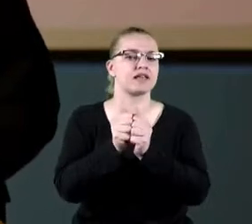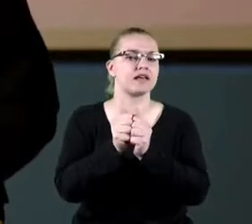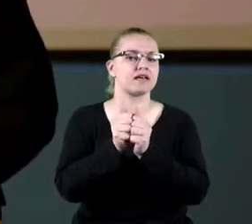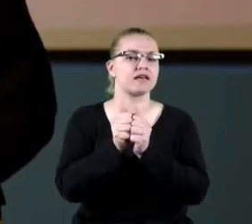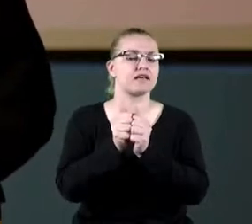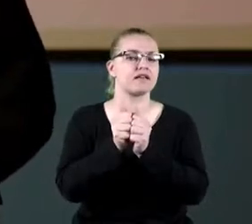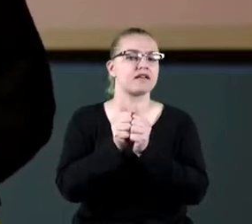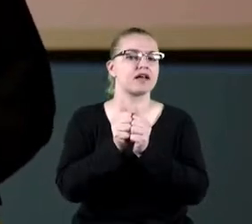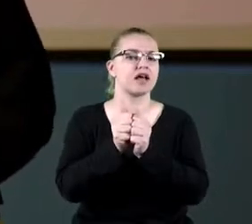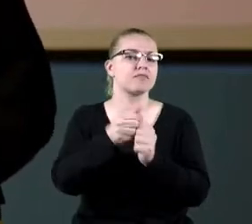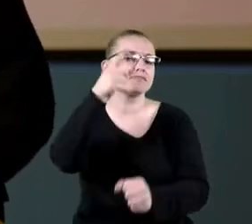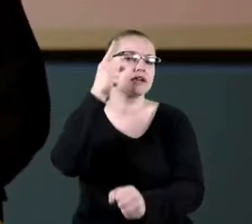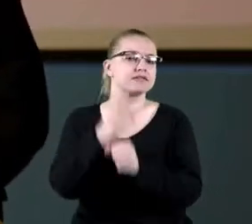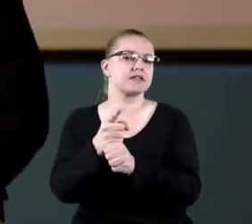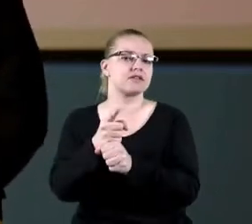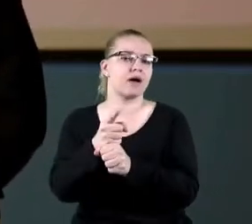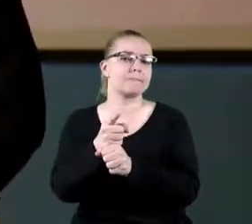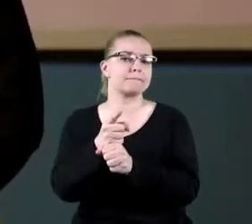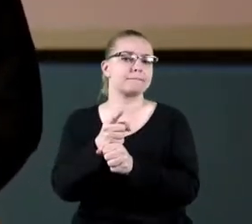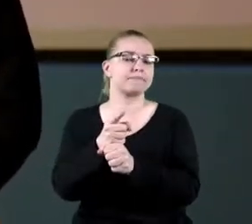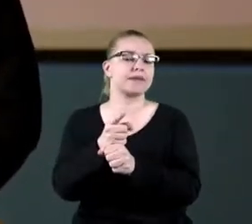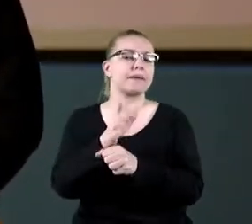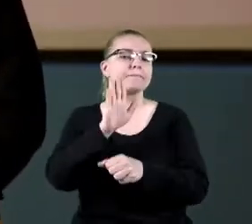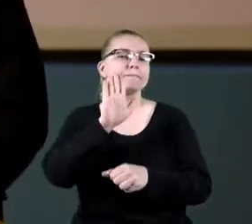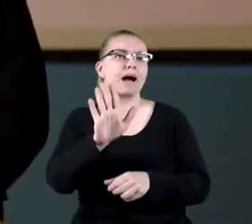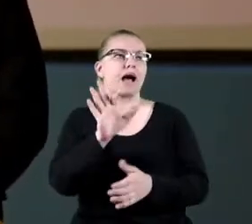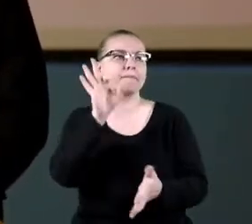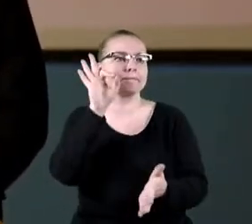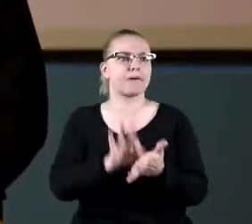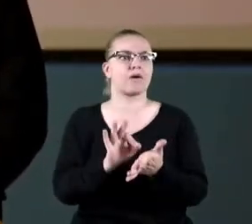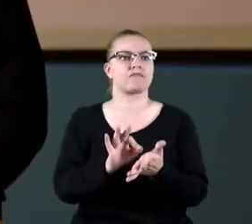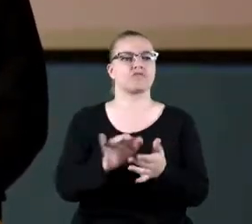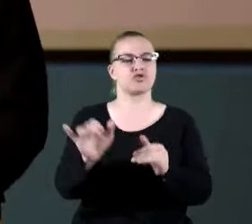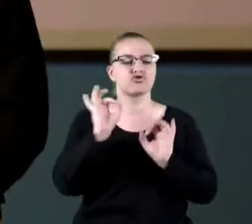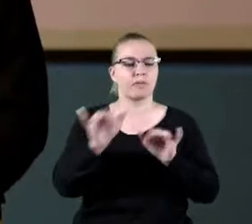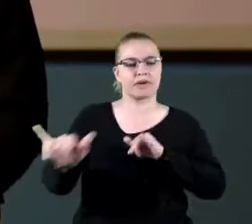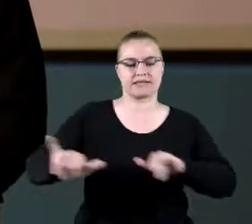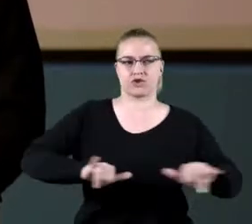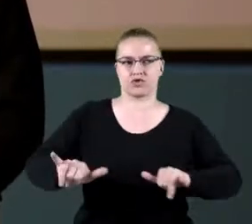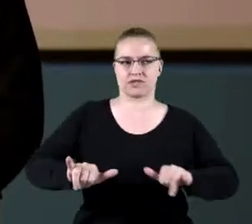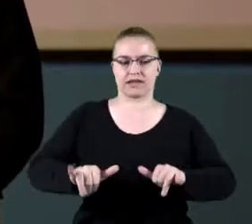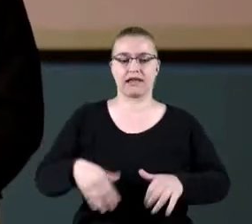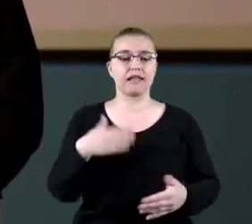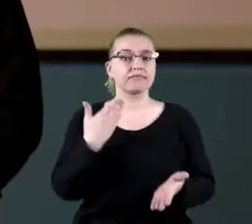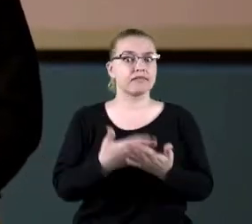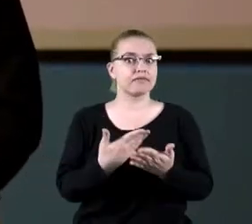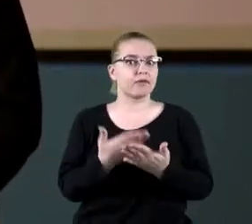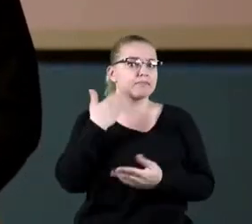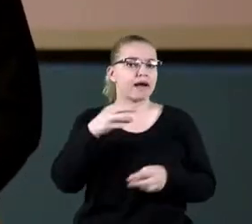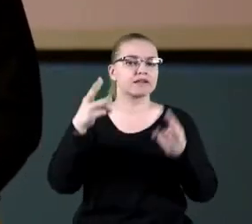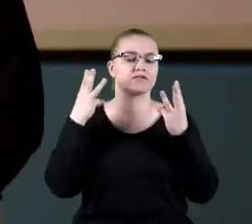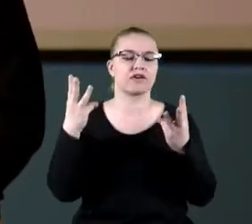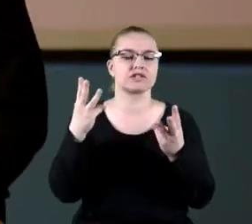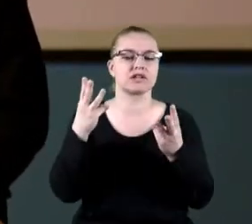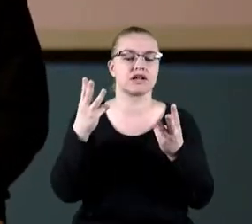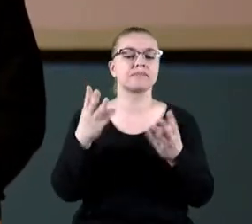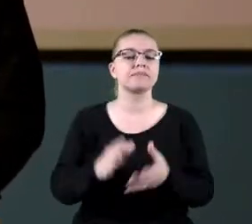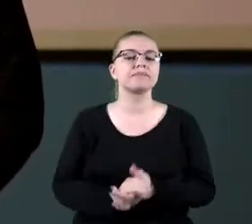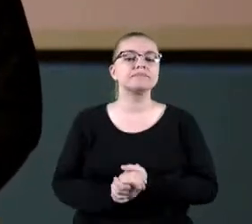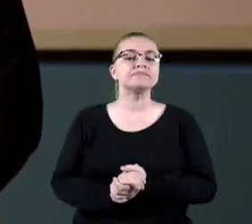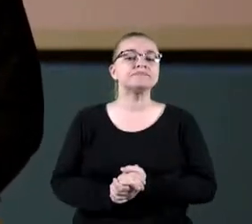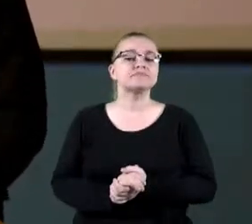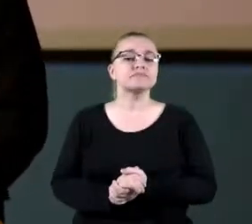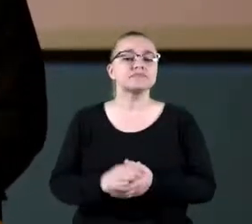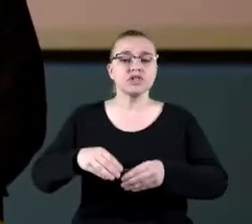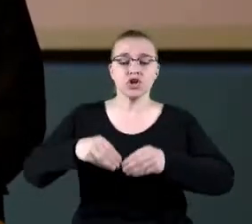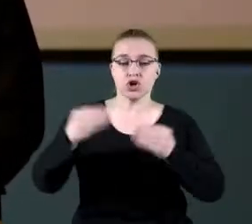environmental framework and the governance. It is crucial need for indicator in the future urban development, and for